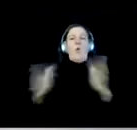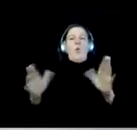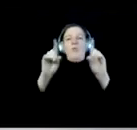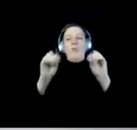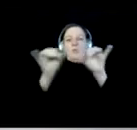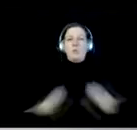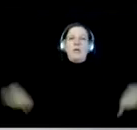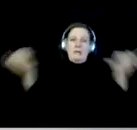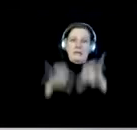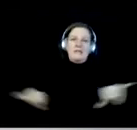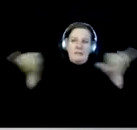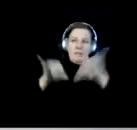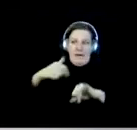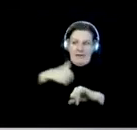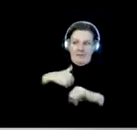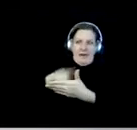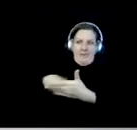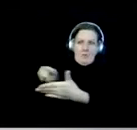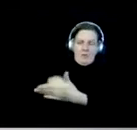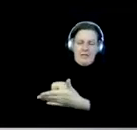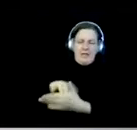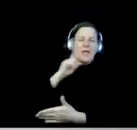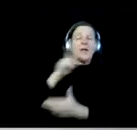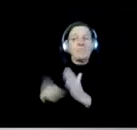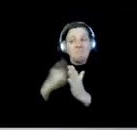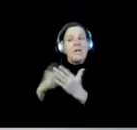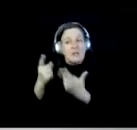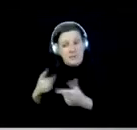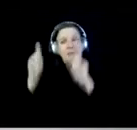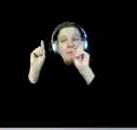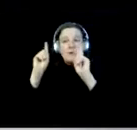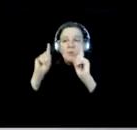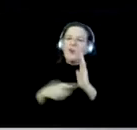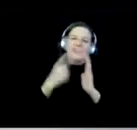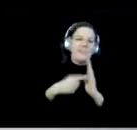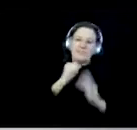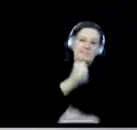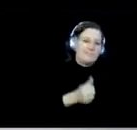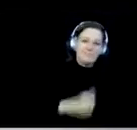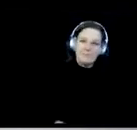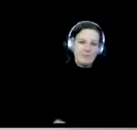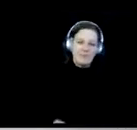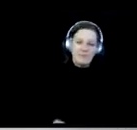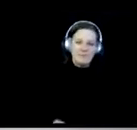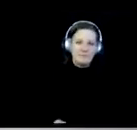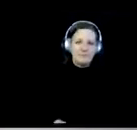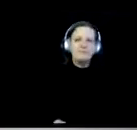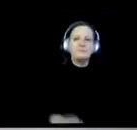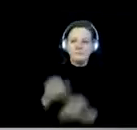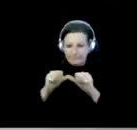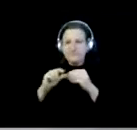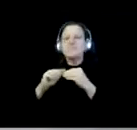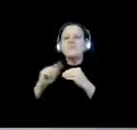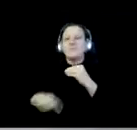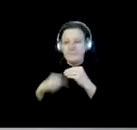I'm critiquing. And I think sometimes it works and sometimes it doesn't. Yeah, it's a constant cycle of flattening and